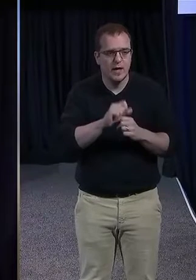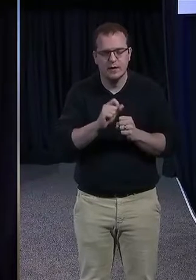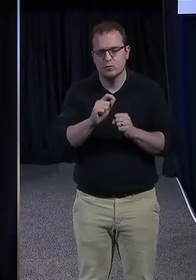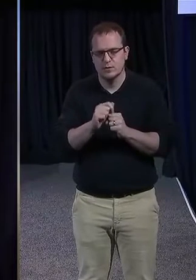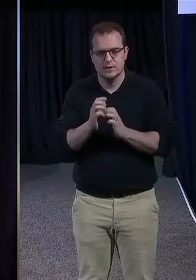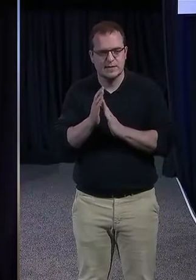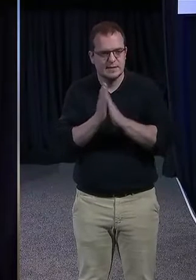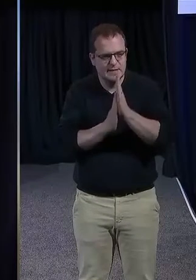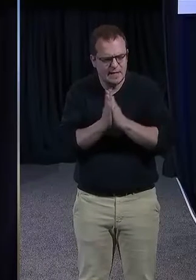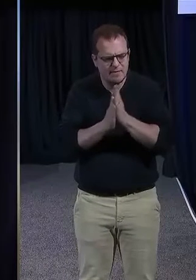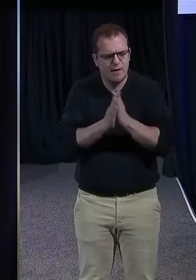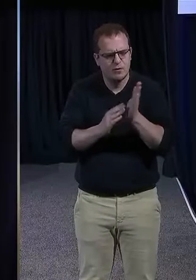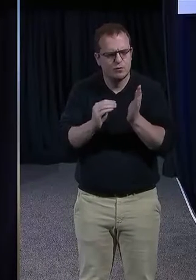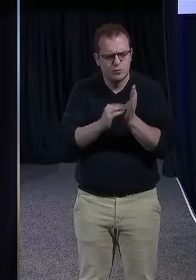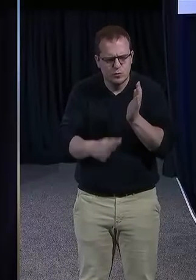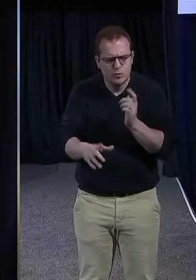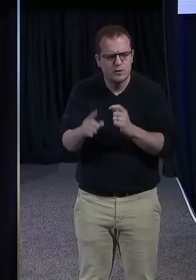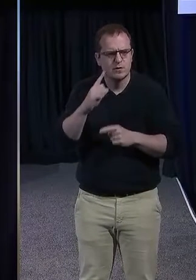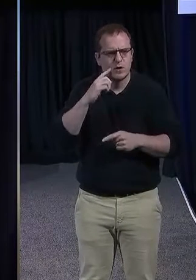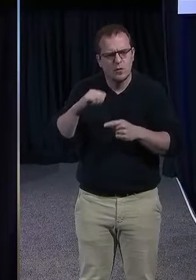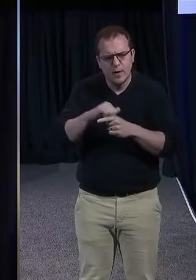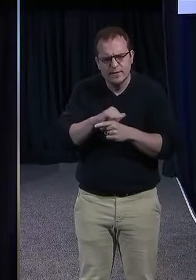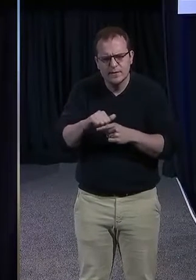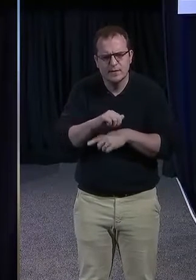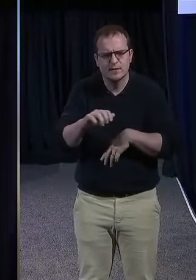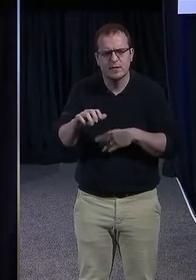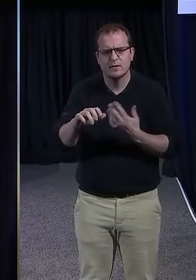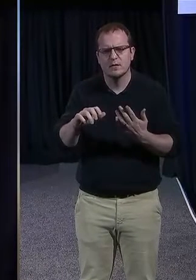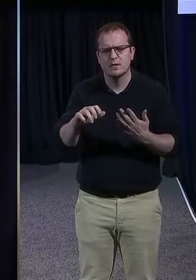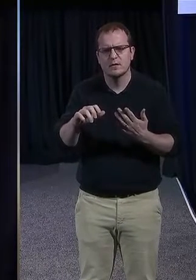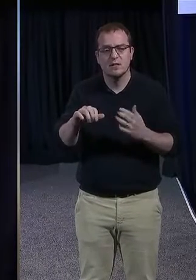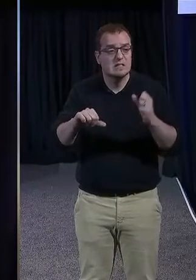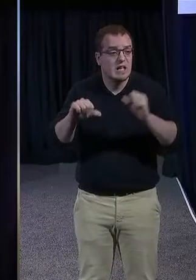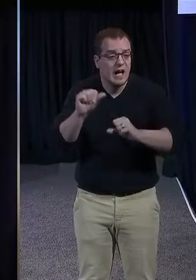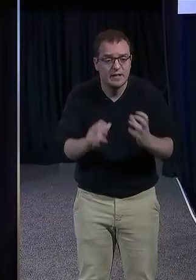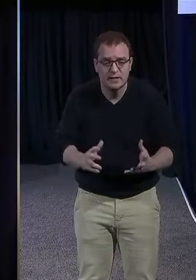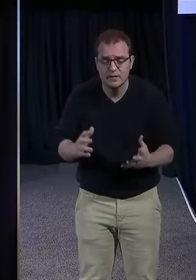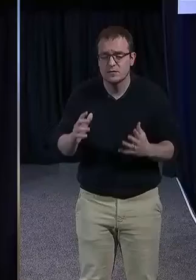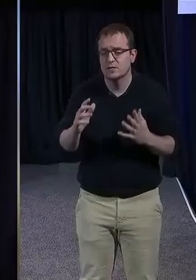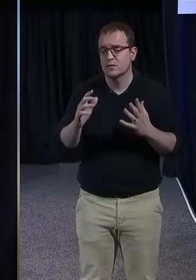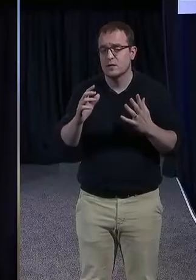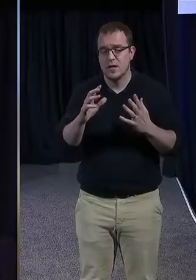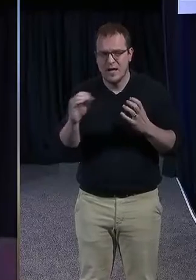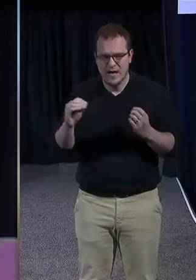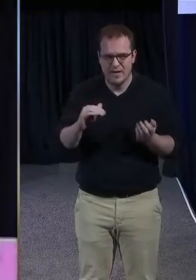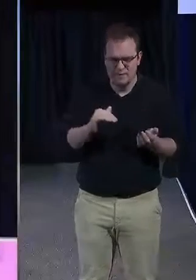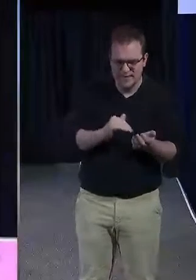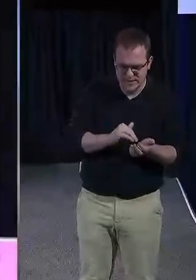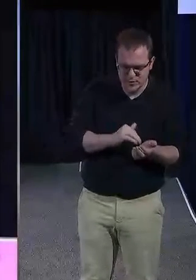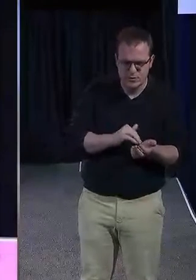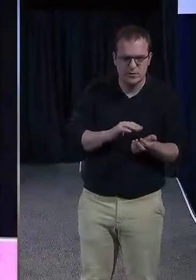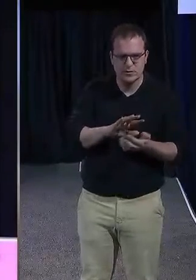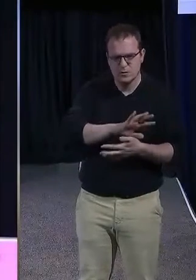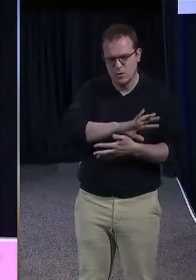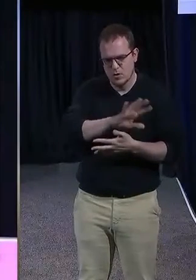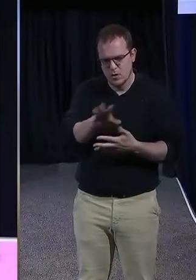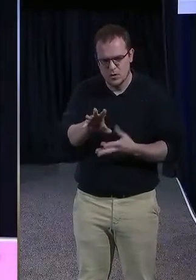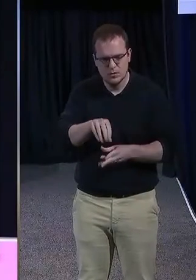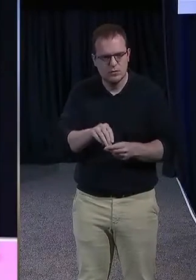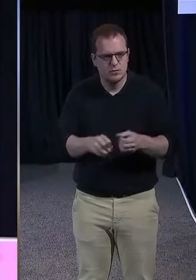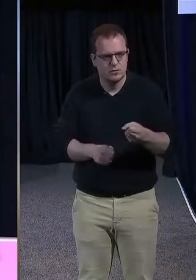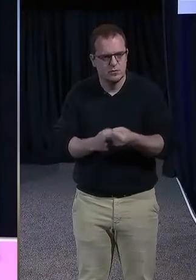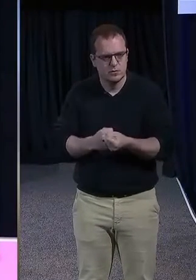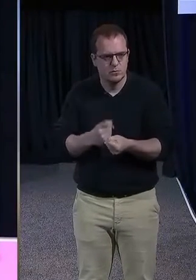incentivized students, residents, scientists, and physicians, all to